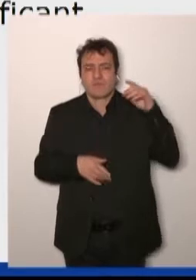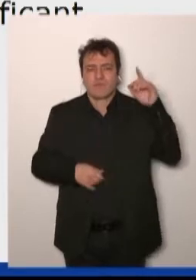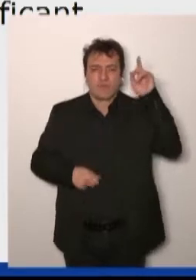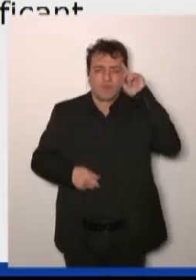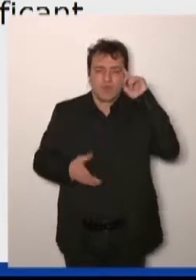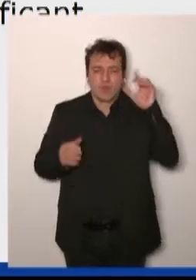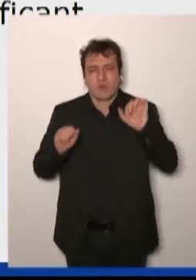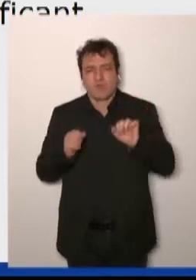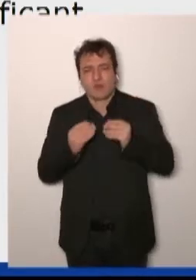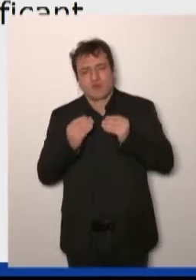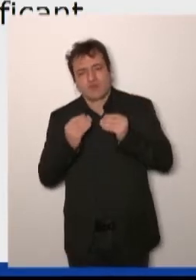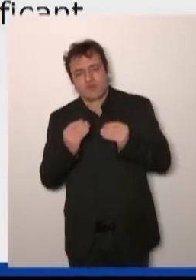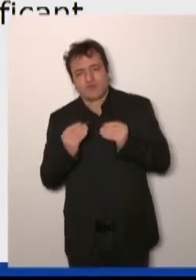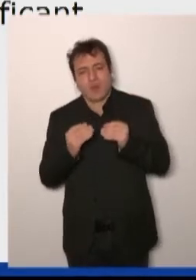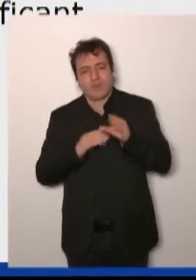heard that,